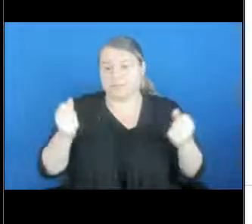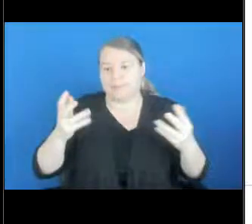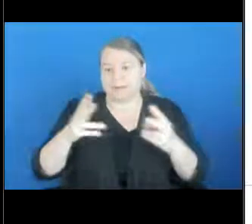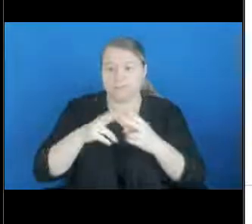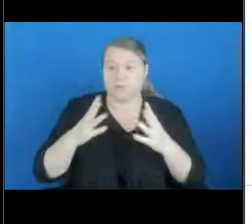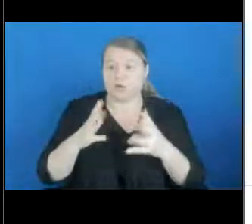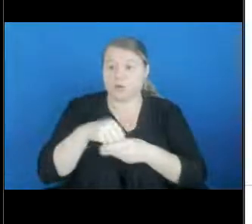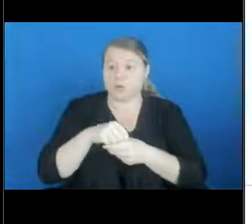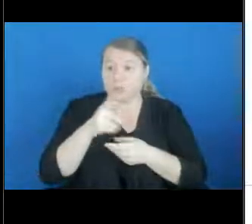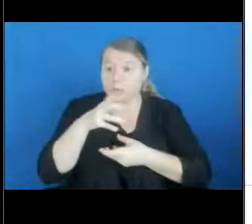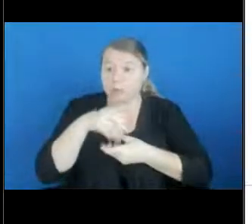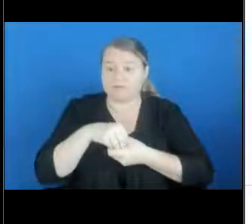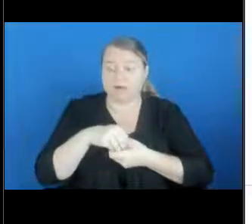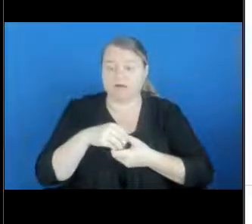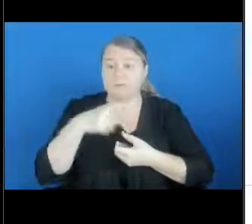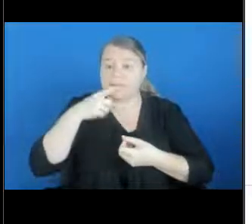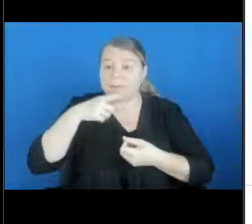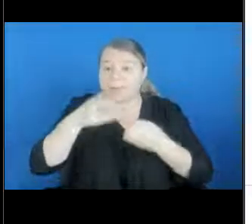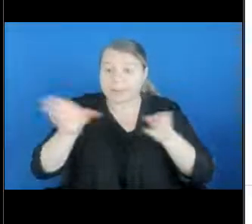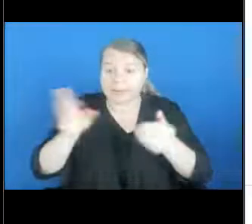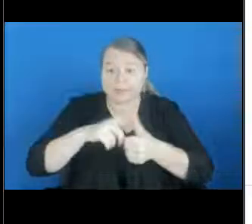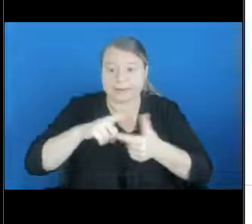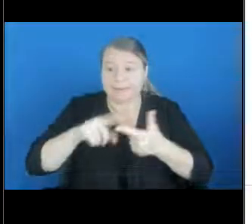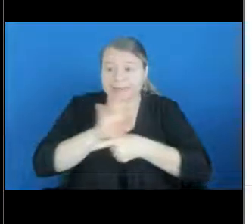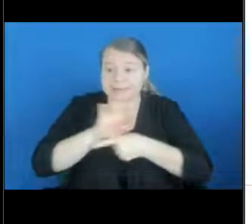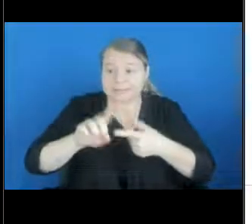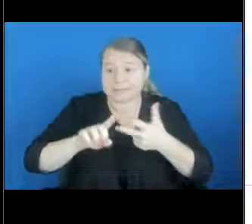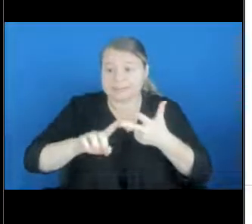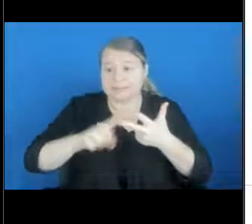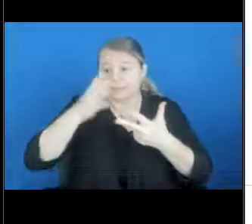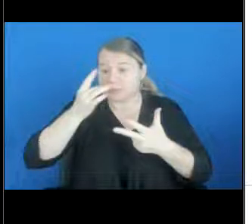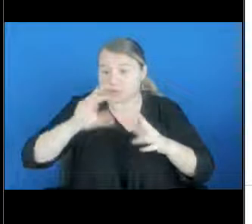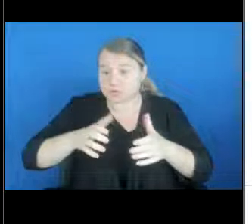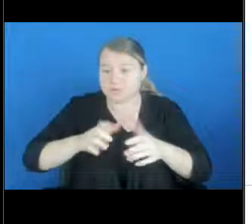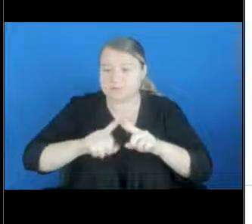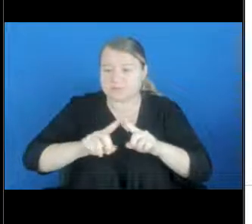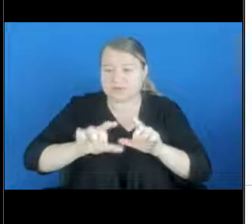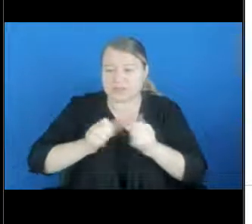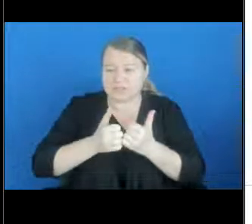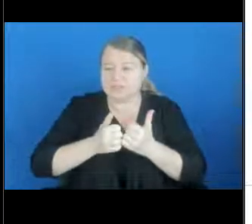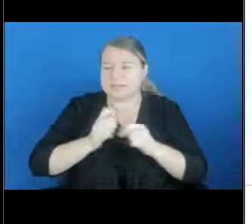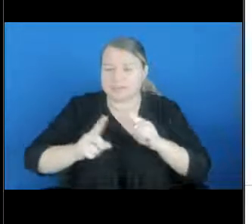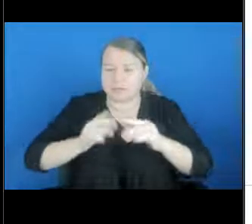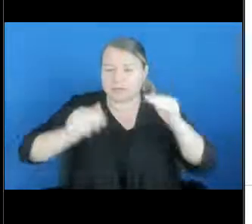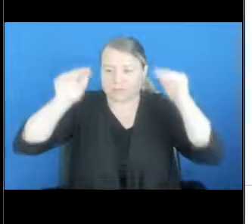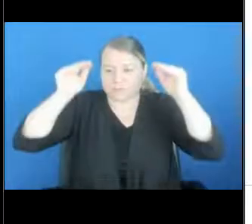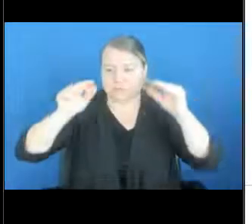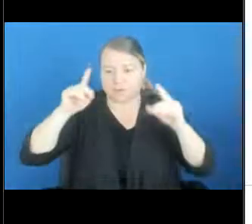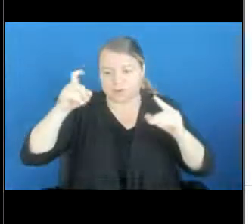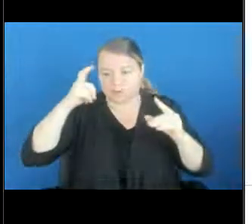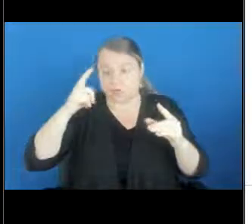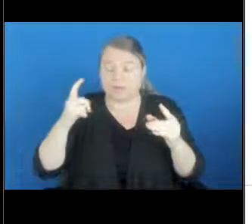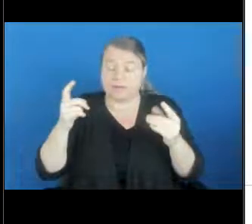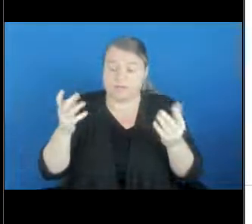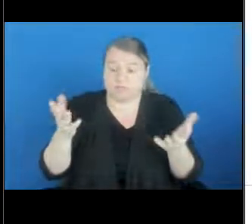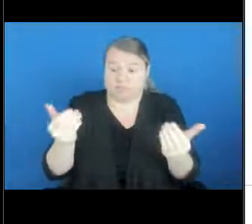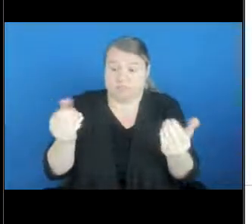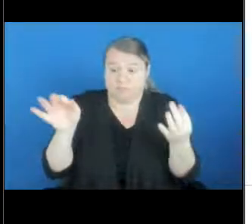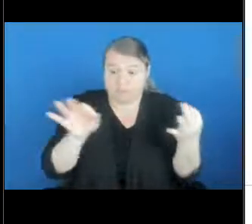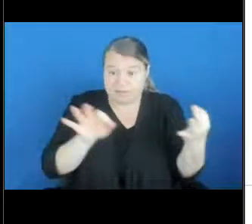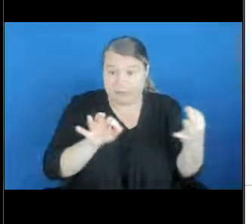public, businesses, interest groups, and agencies at all levels of government to provide input on the project